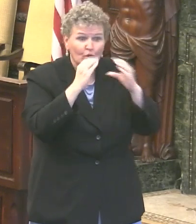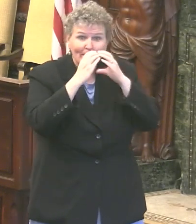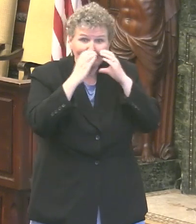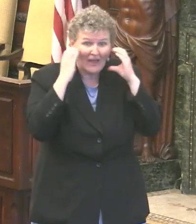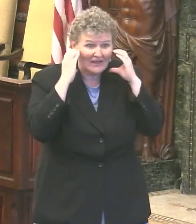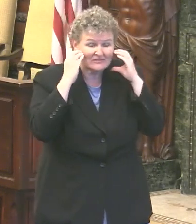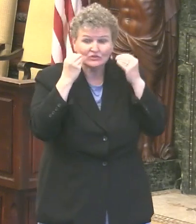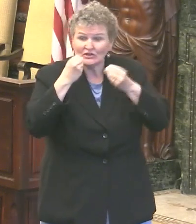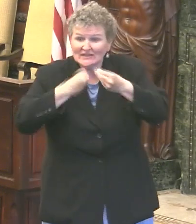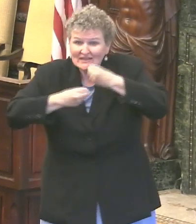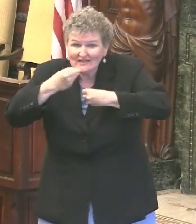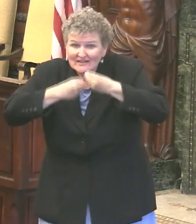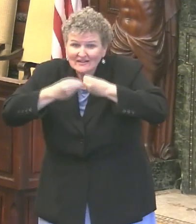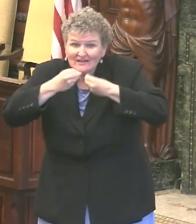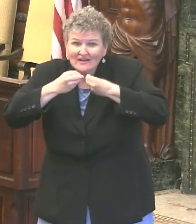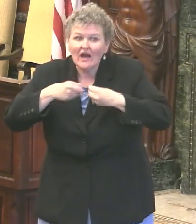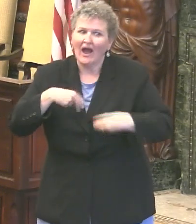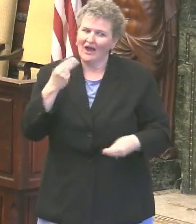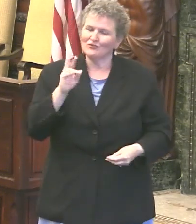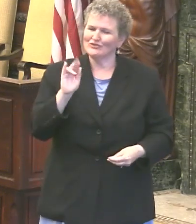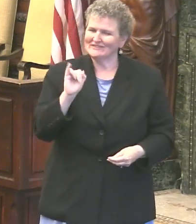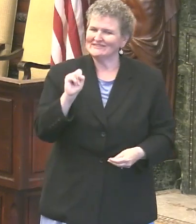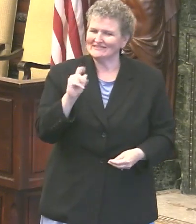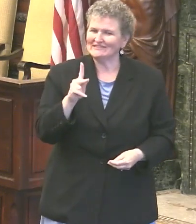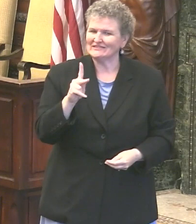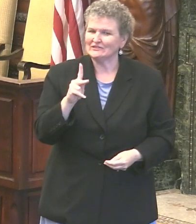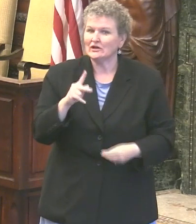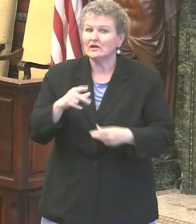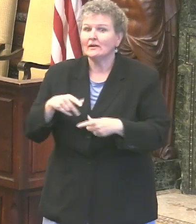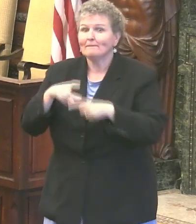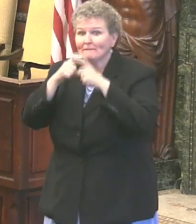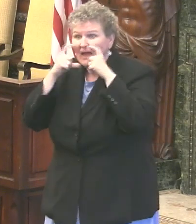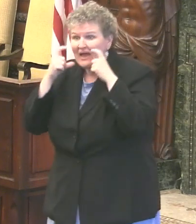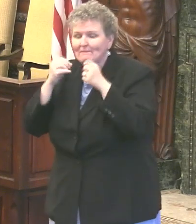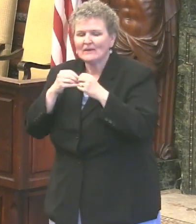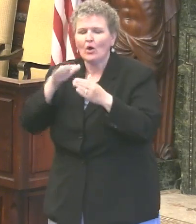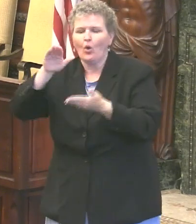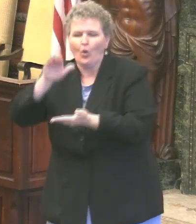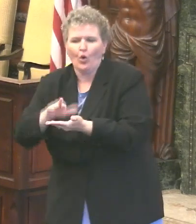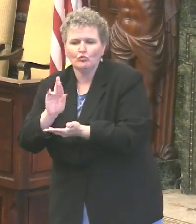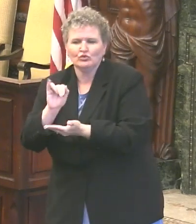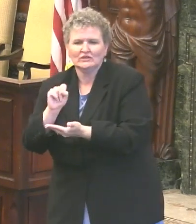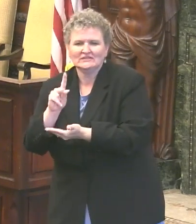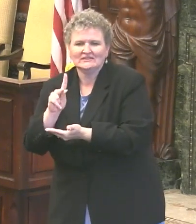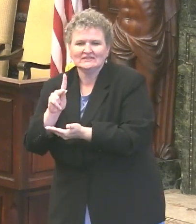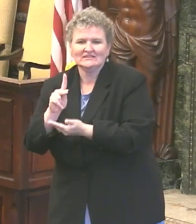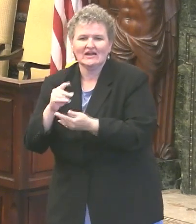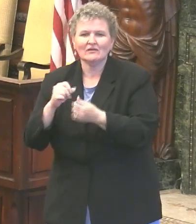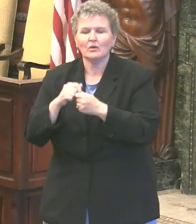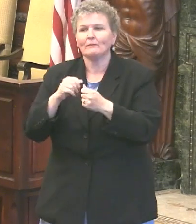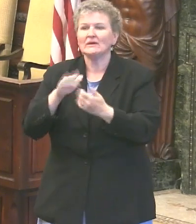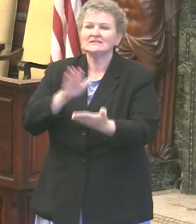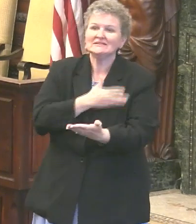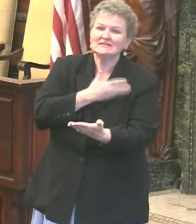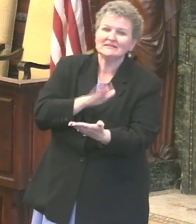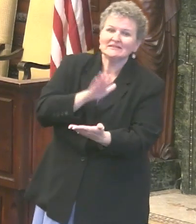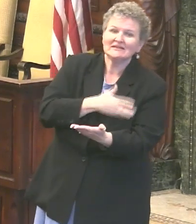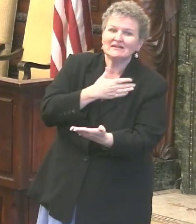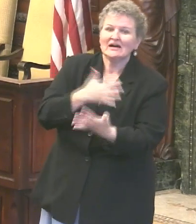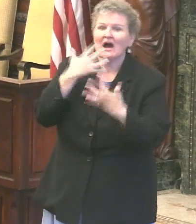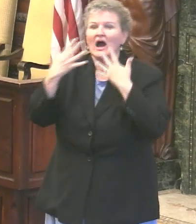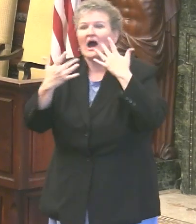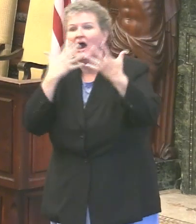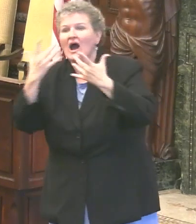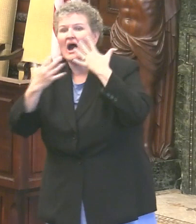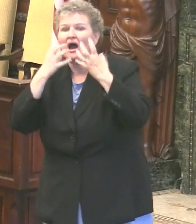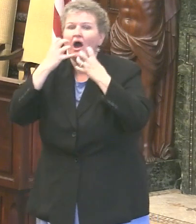be higher risk than ones where people can use masks. Any activity where people are singing or yelling or really using their voices is going to be higher risk than